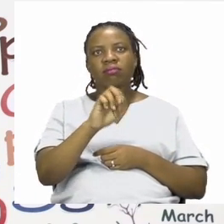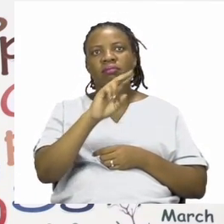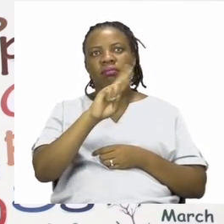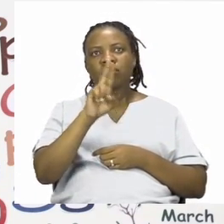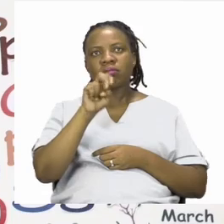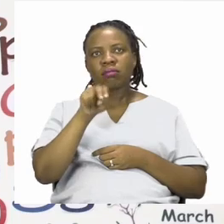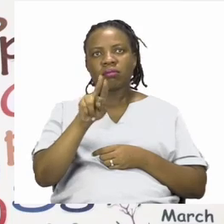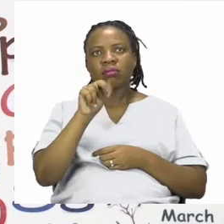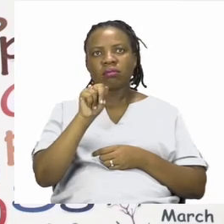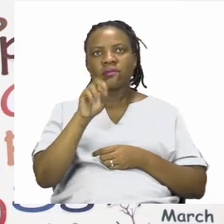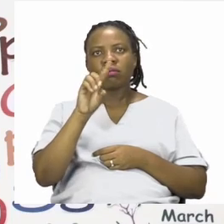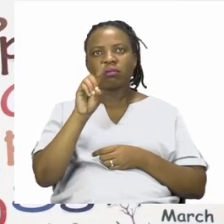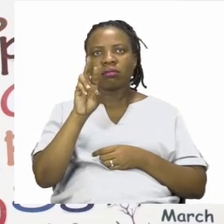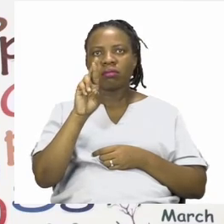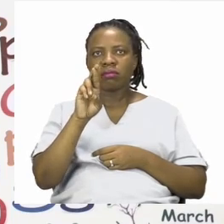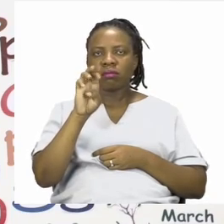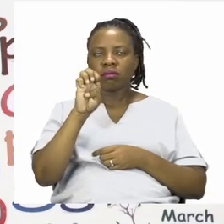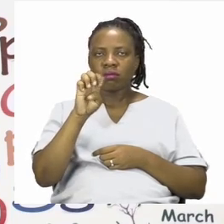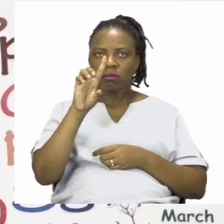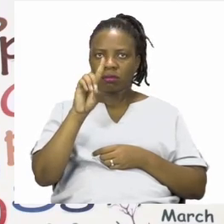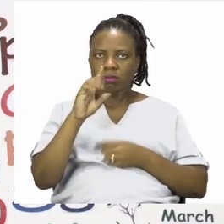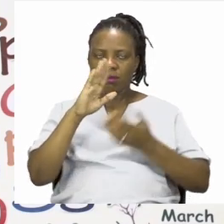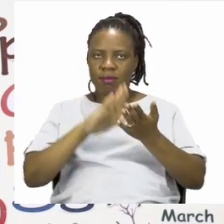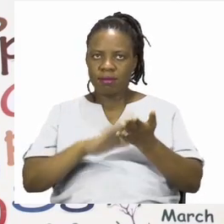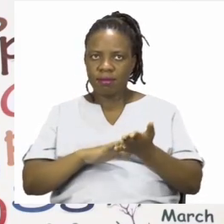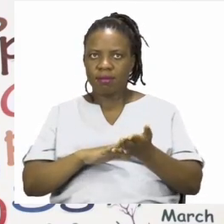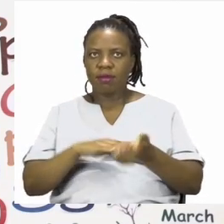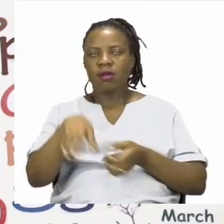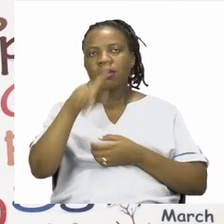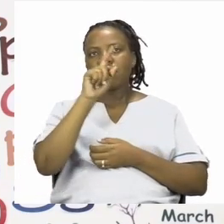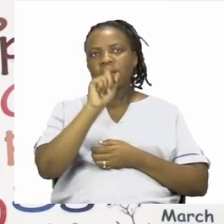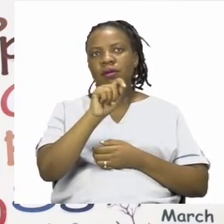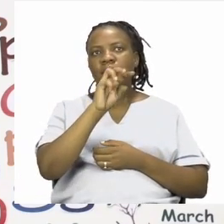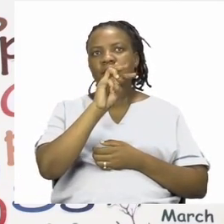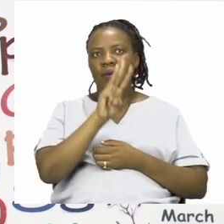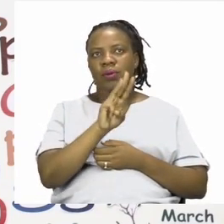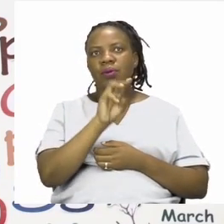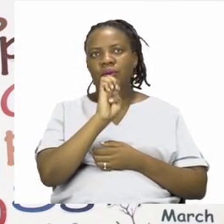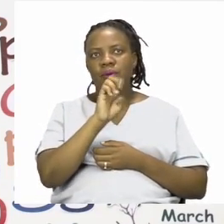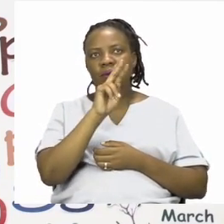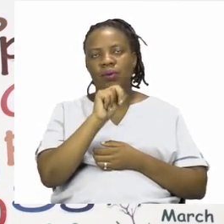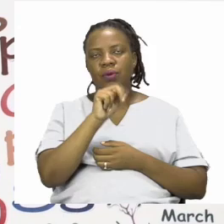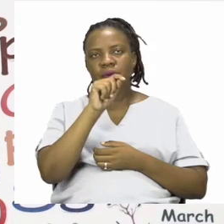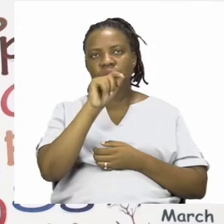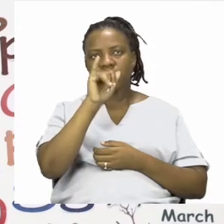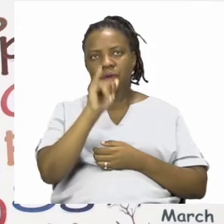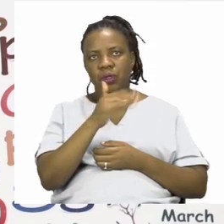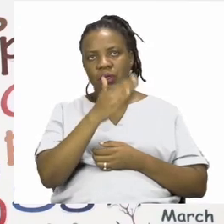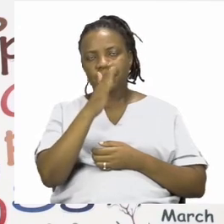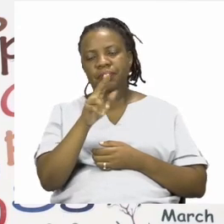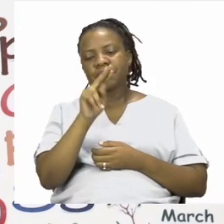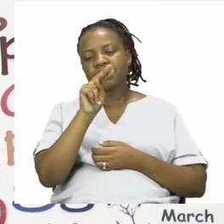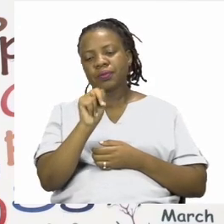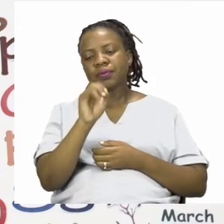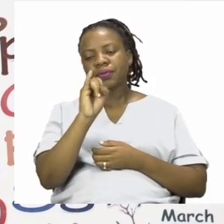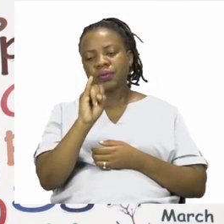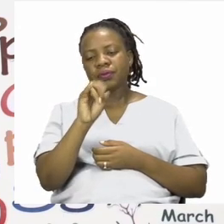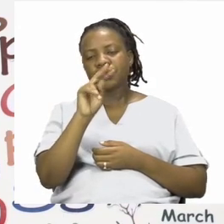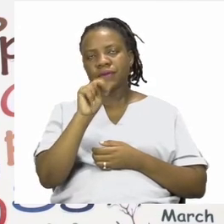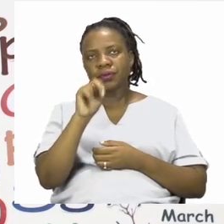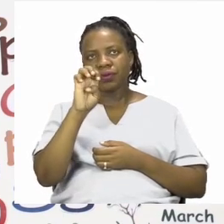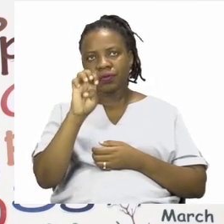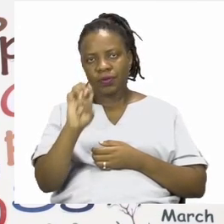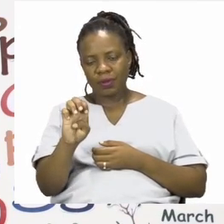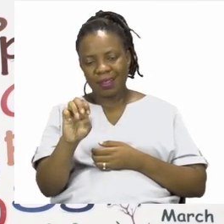129, all in words. Now everyone, you need to go ahead and write in all the